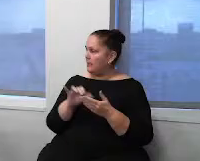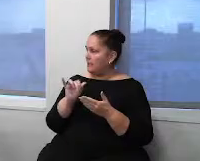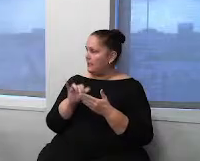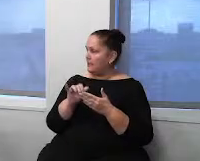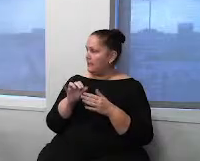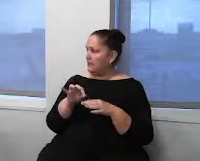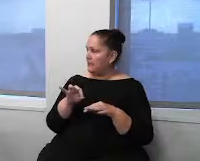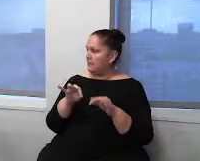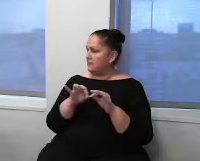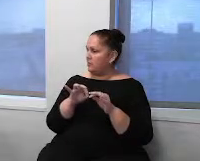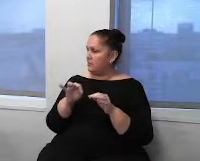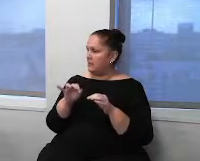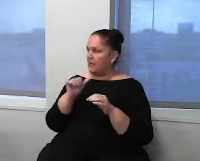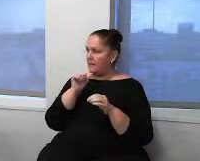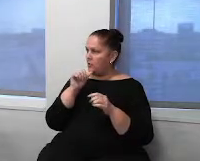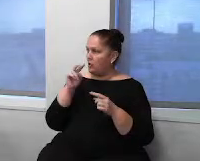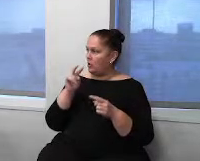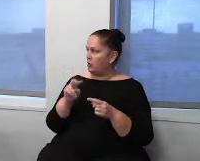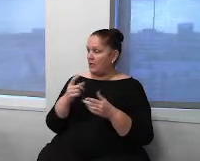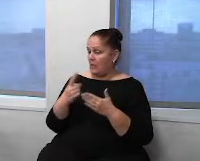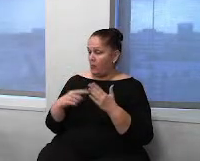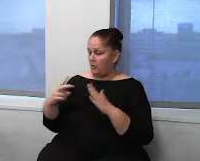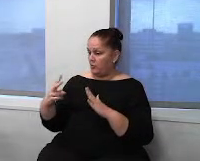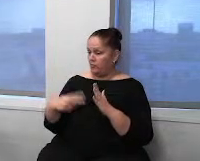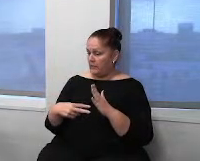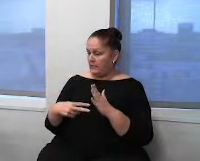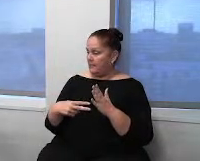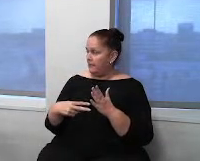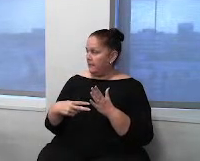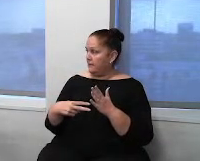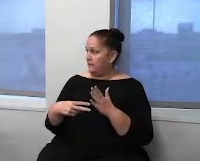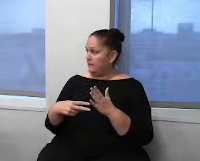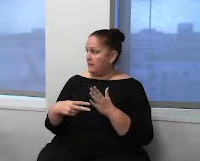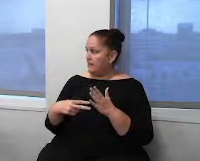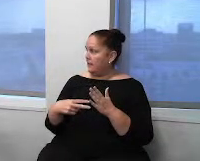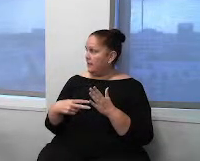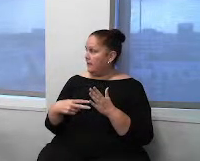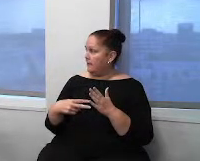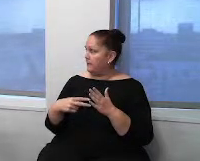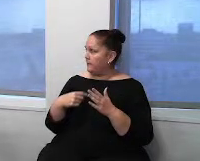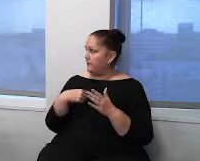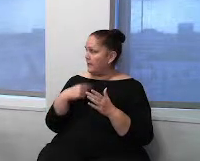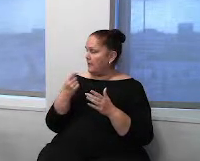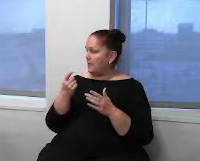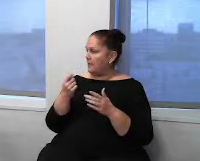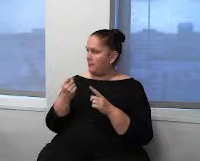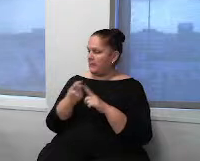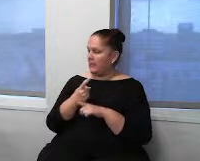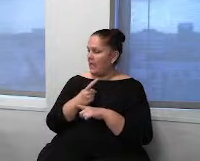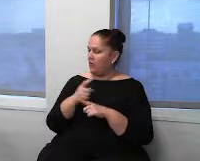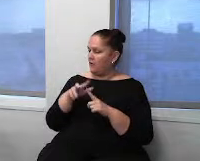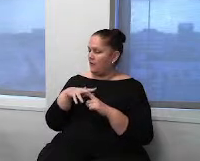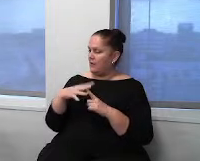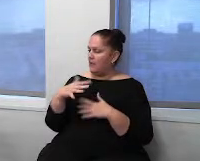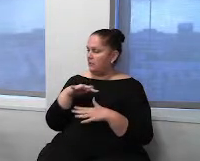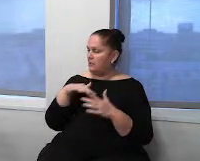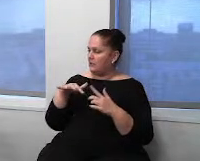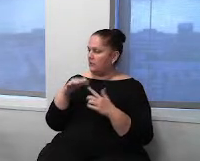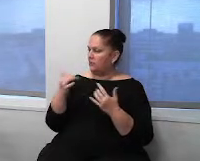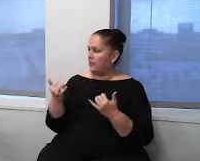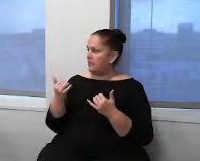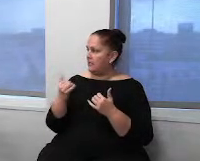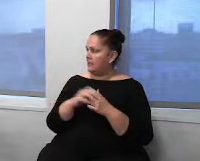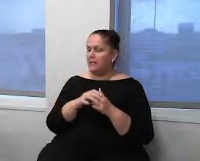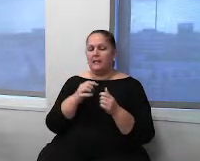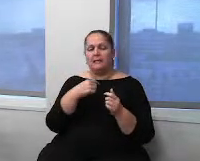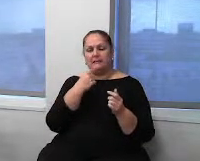here. Well, that's important here. So I'm not looking at what you're reading. So I'm a little bit out of context right now